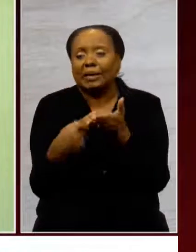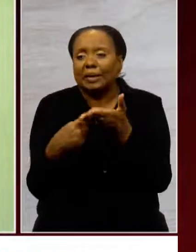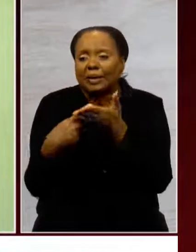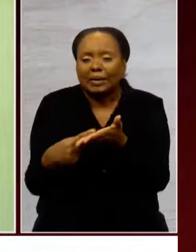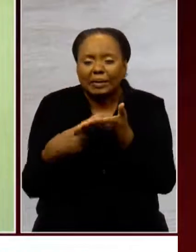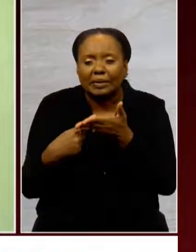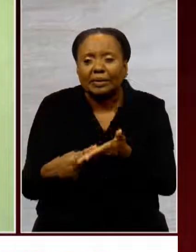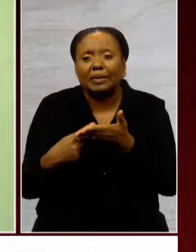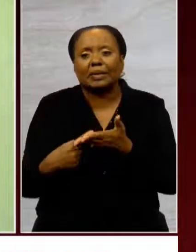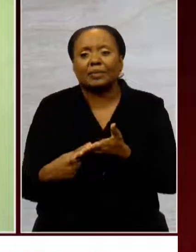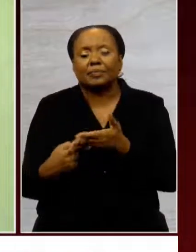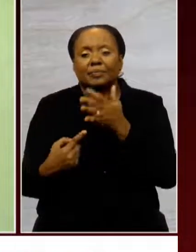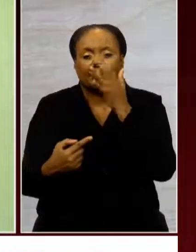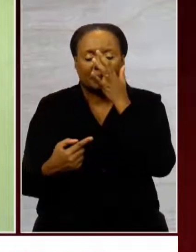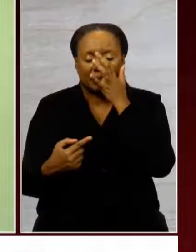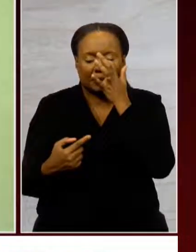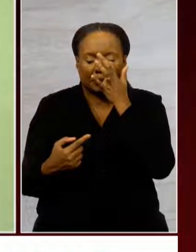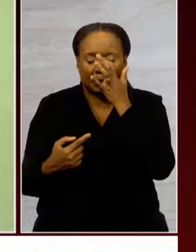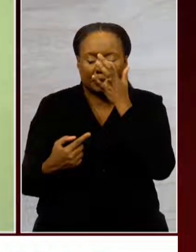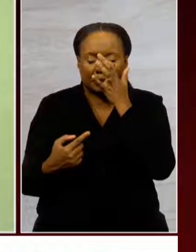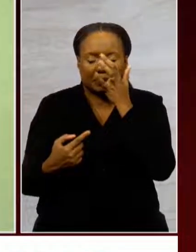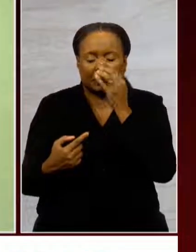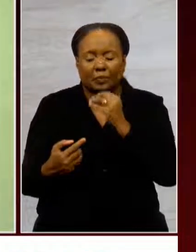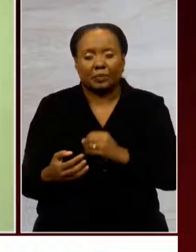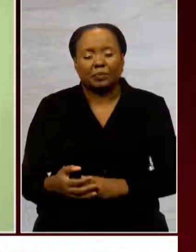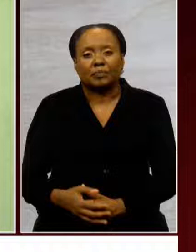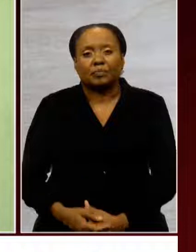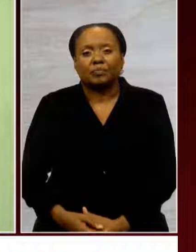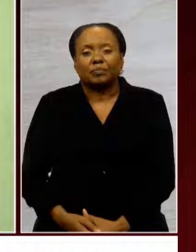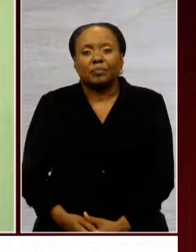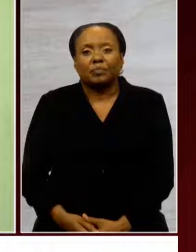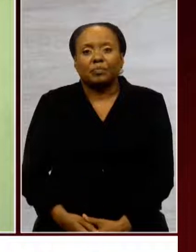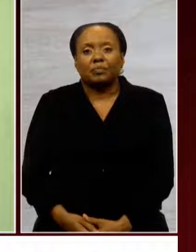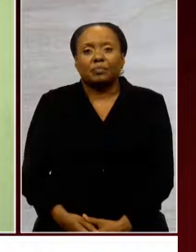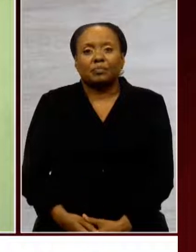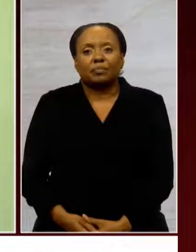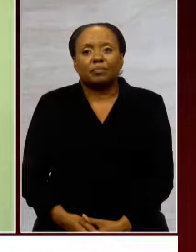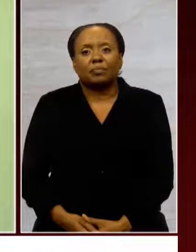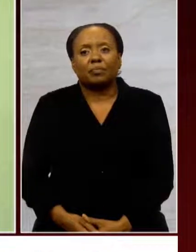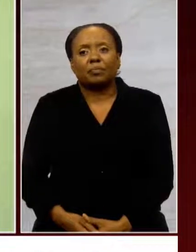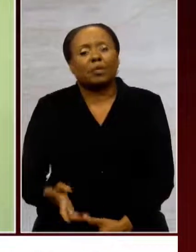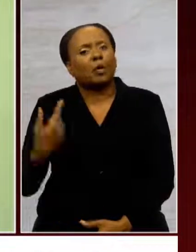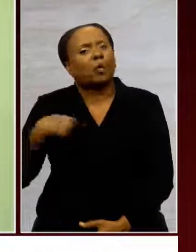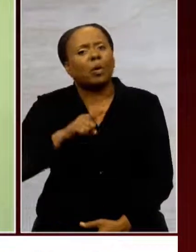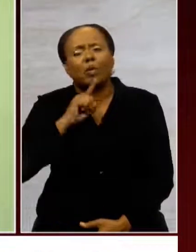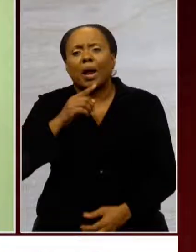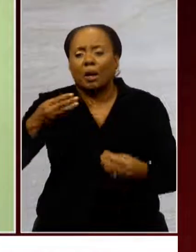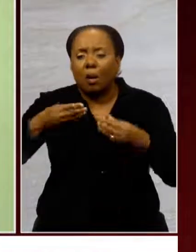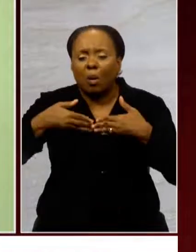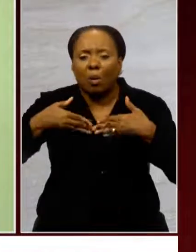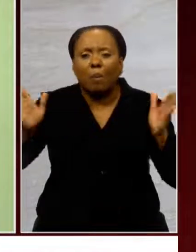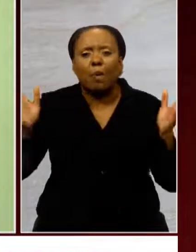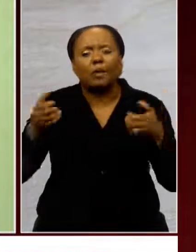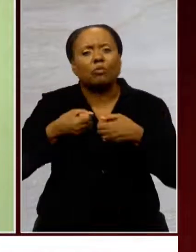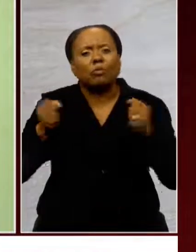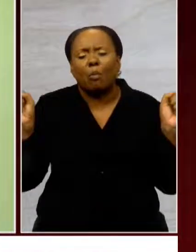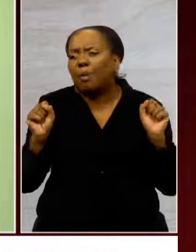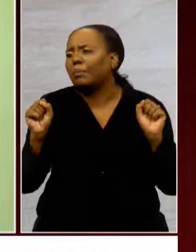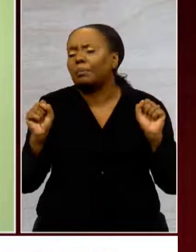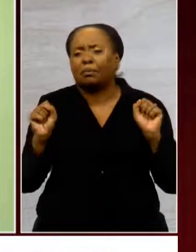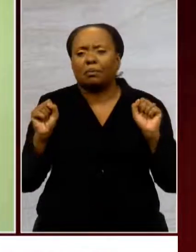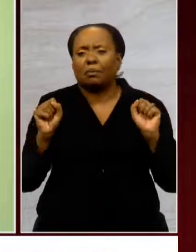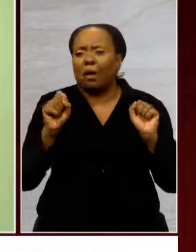been able to um, open up and to be pretty transparent with a lot of the entities that we've spoken